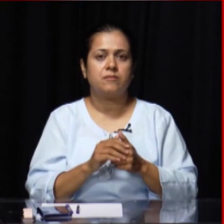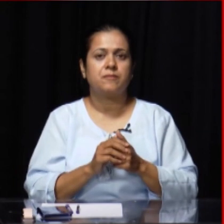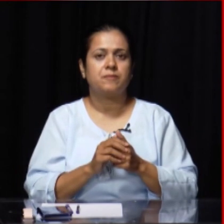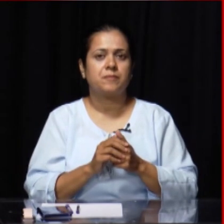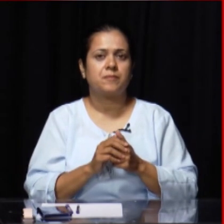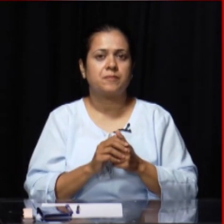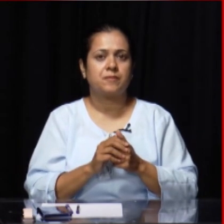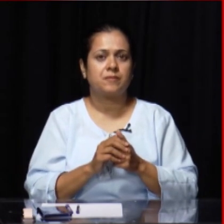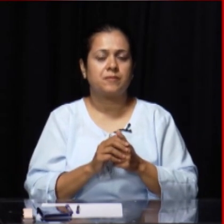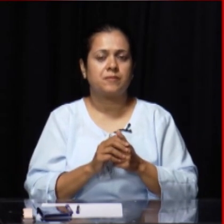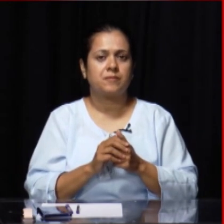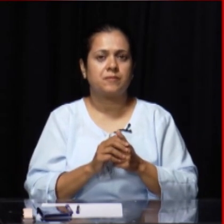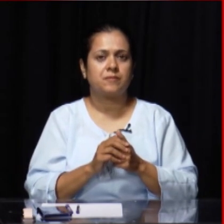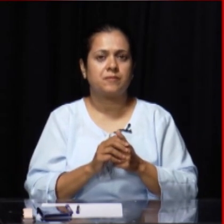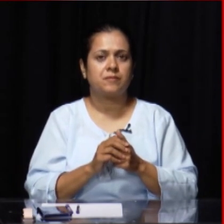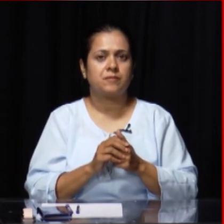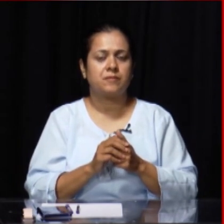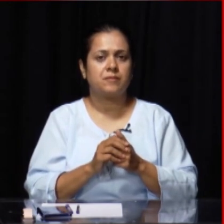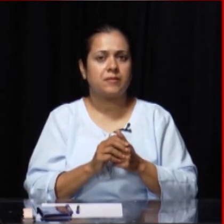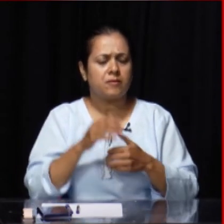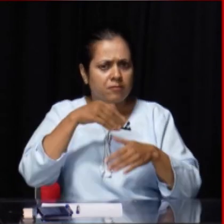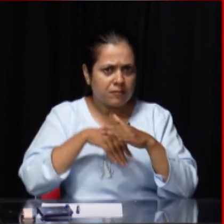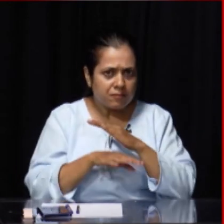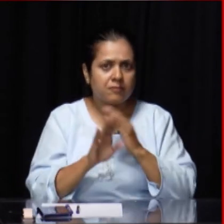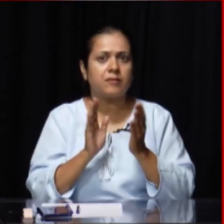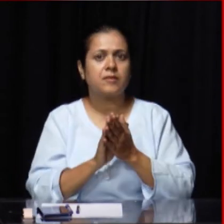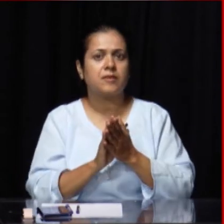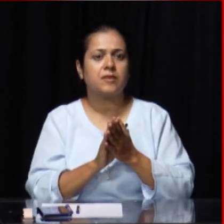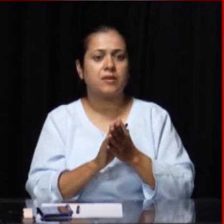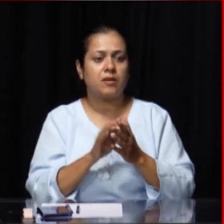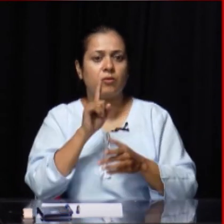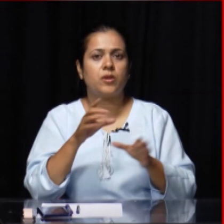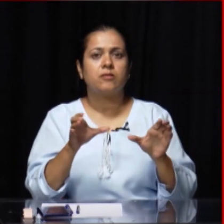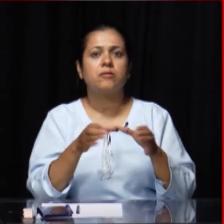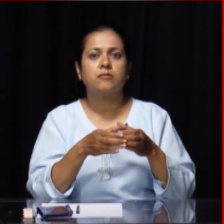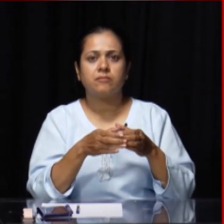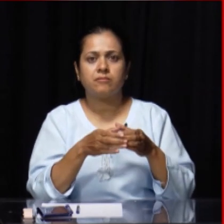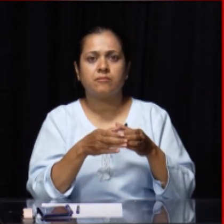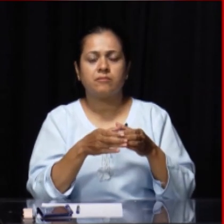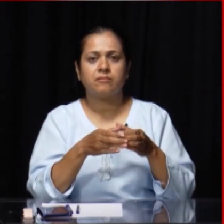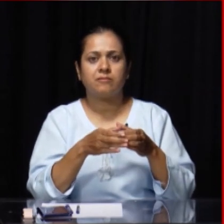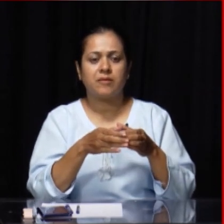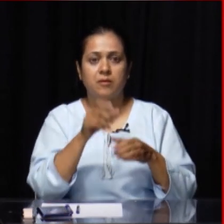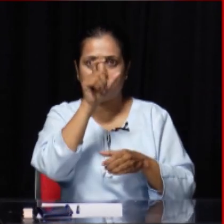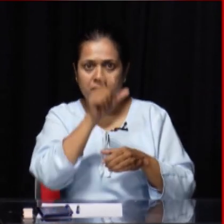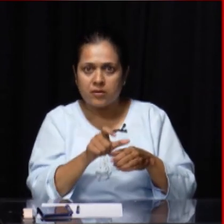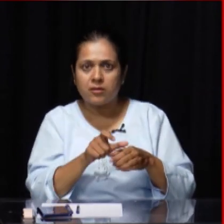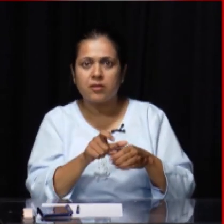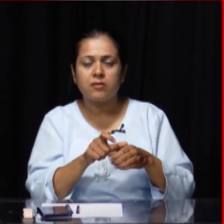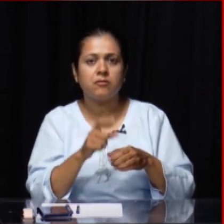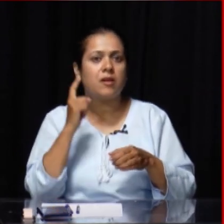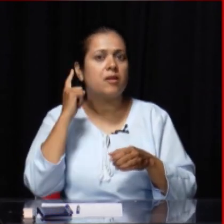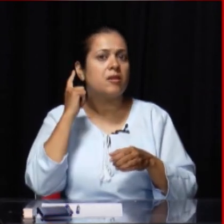Act, Persons with Disability Act. And in that, this is one segment of persons